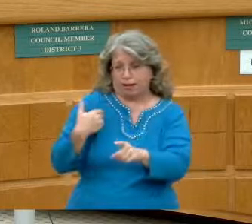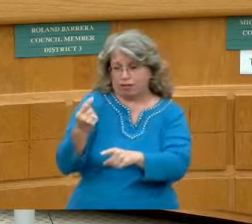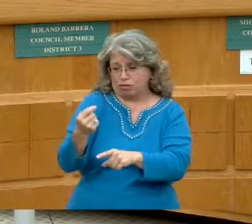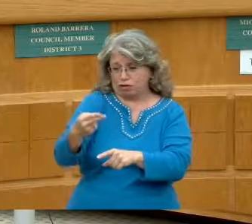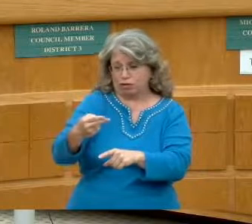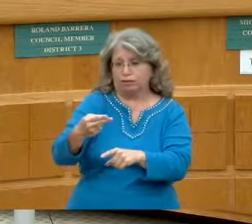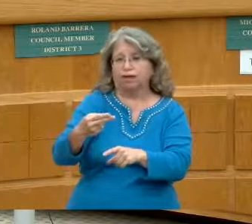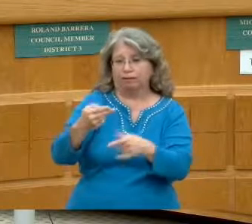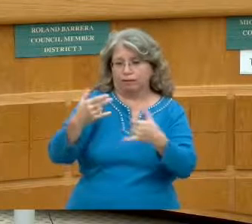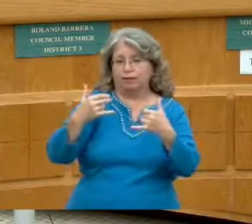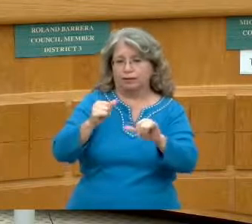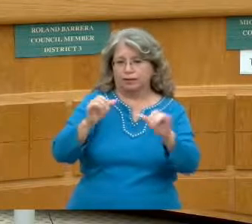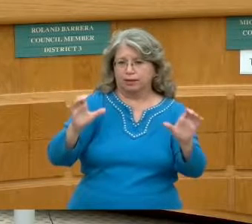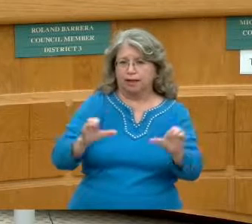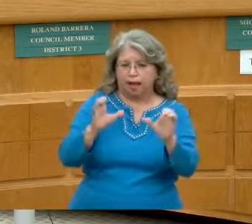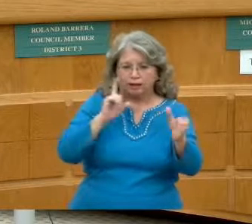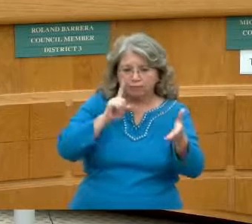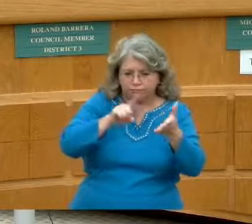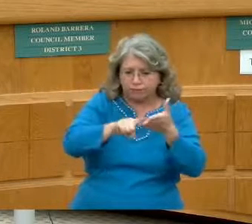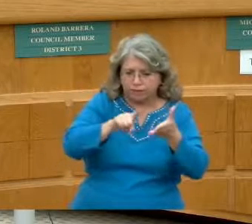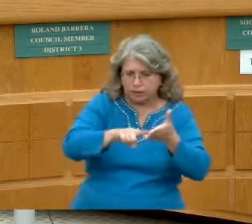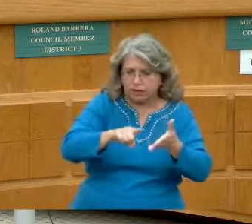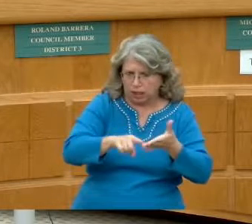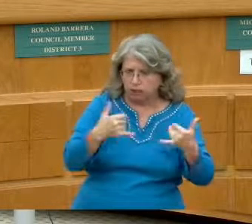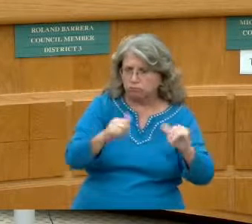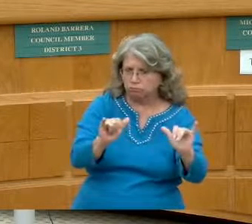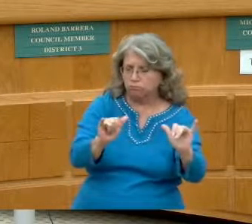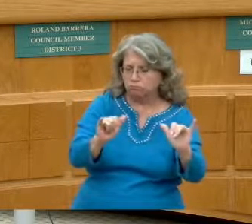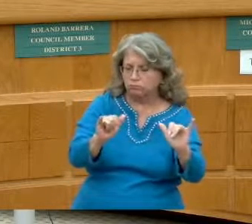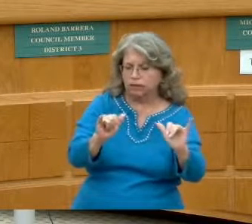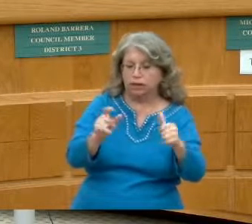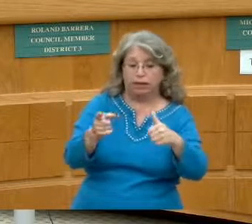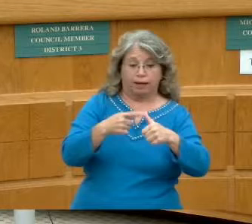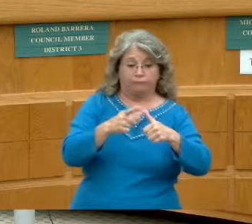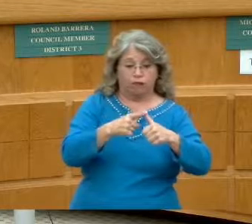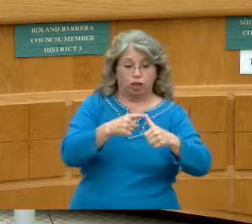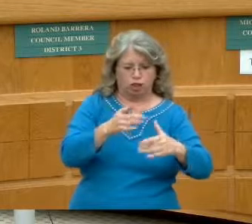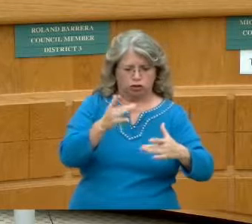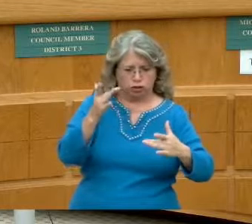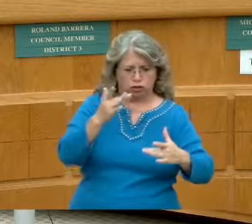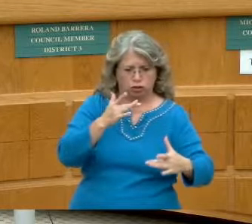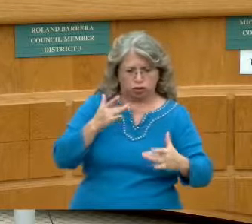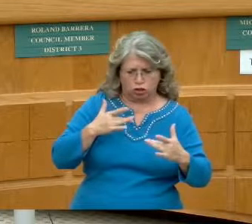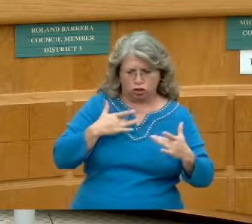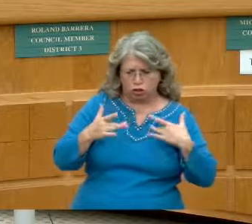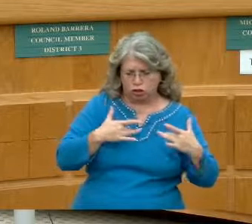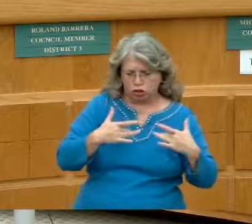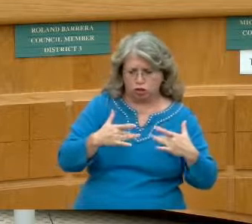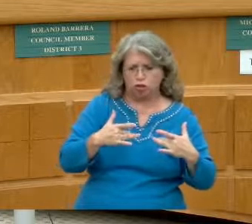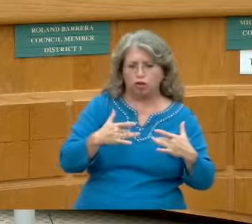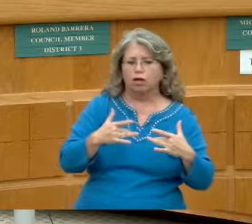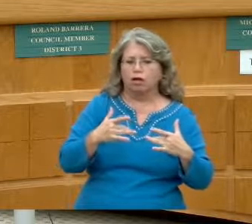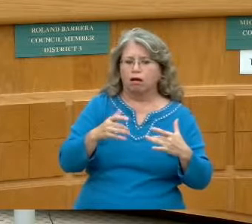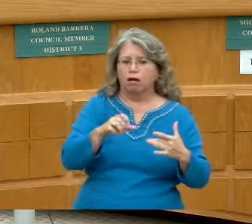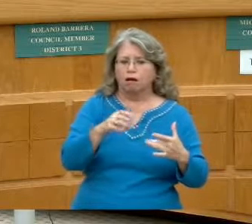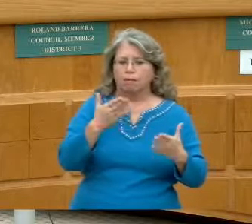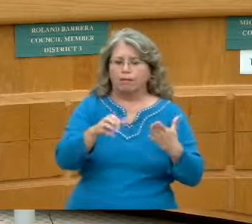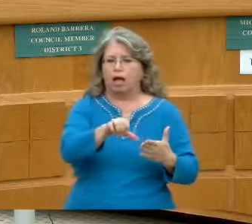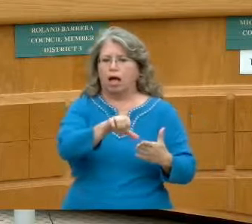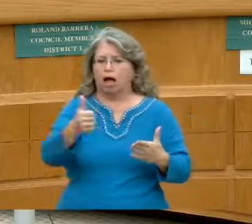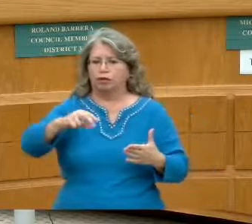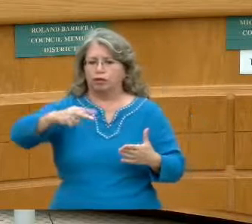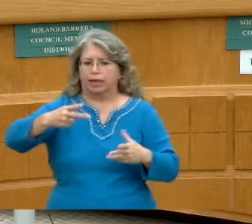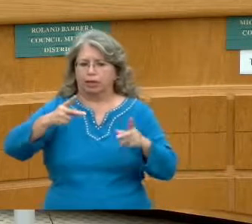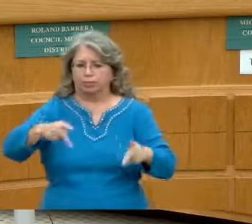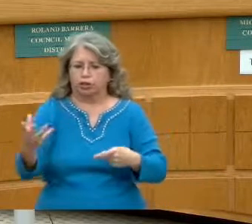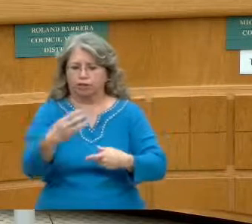an active investigation, and while there was initial concern about a potential second person of interest, intense investigation leads